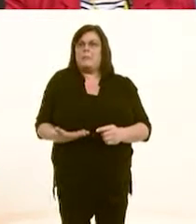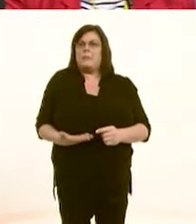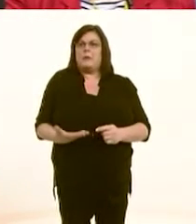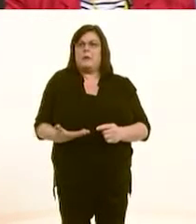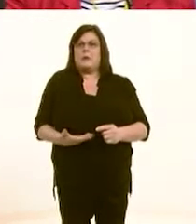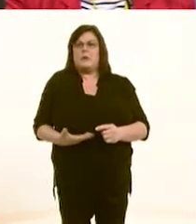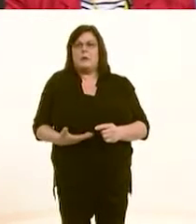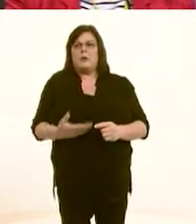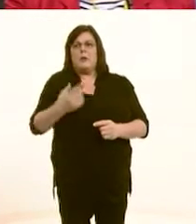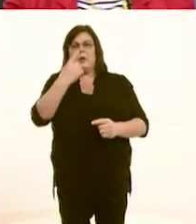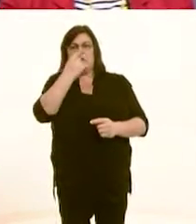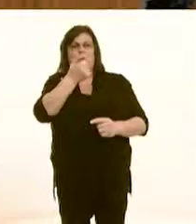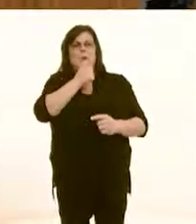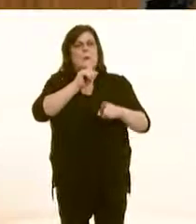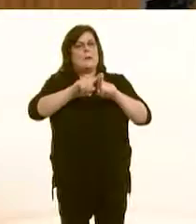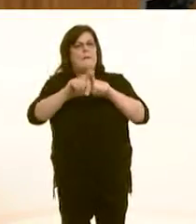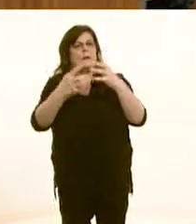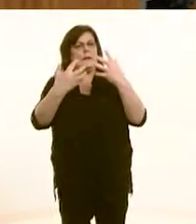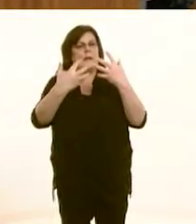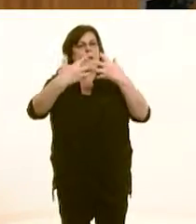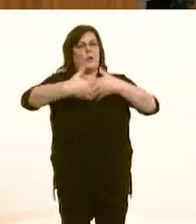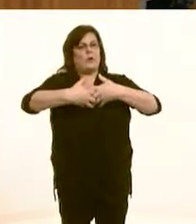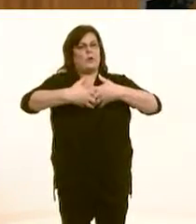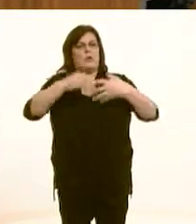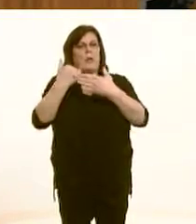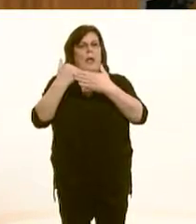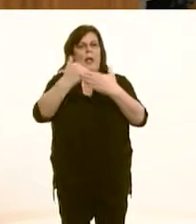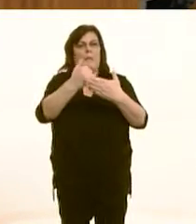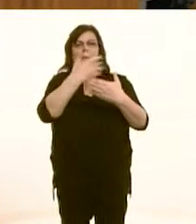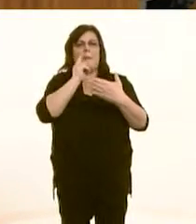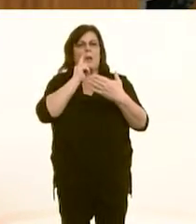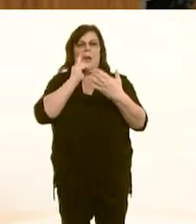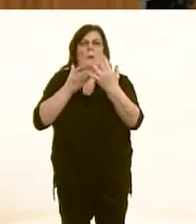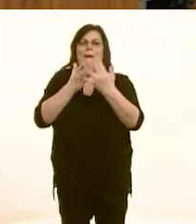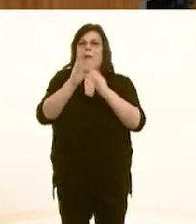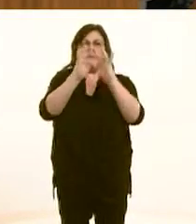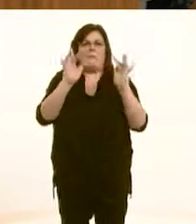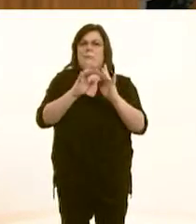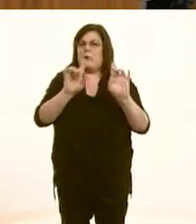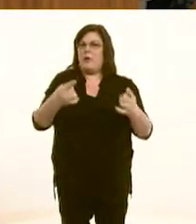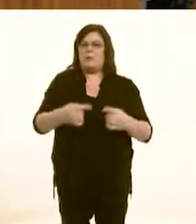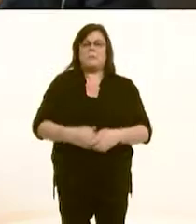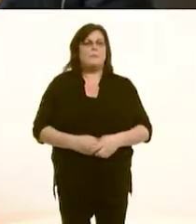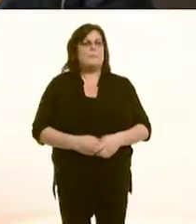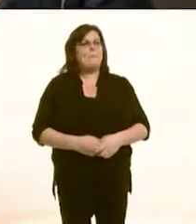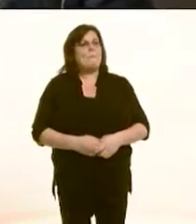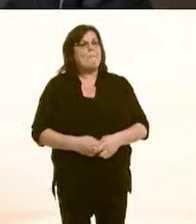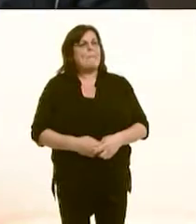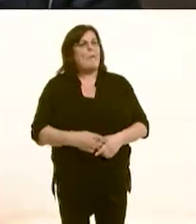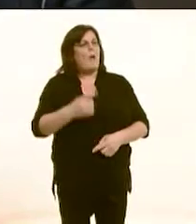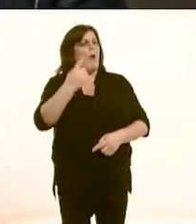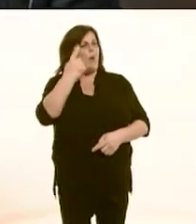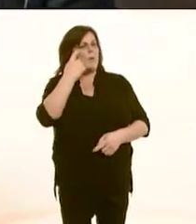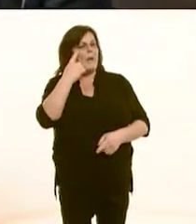for their innovative use of technology to connect what are presently not spots? Well, I would expect that the vast majority of